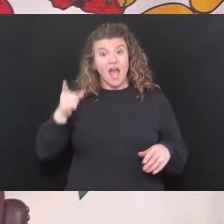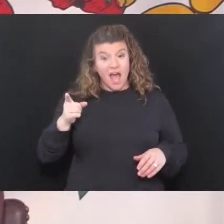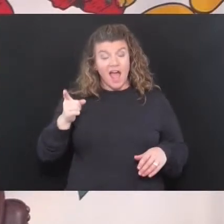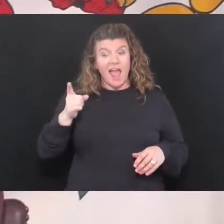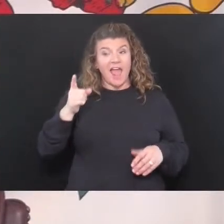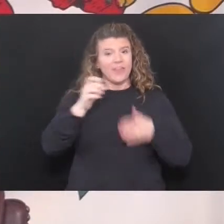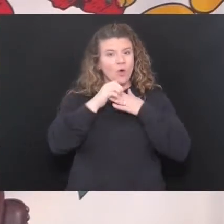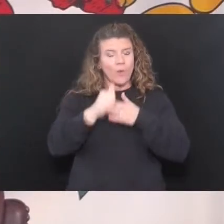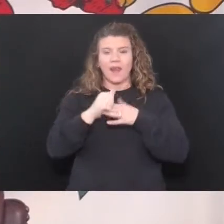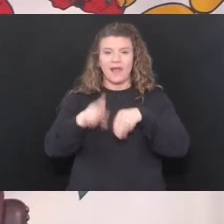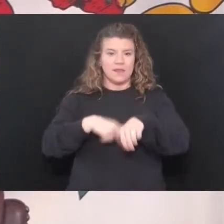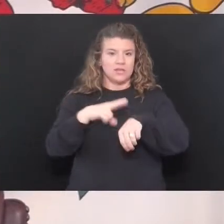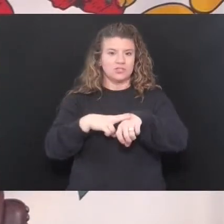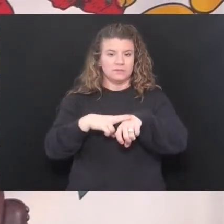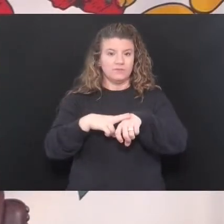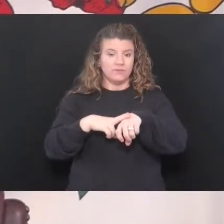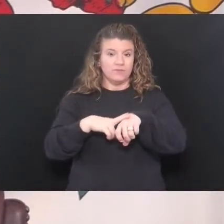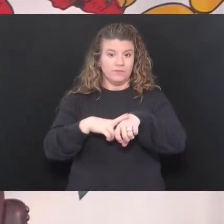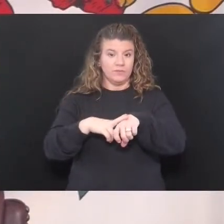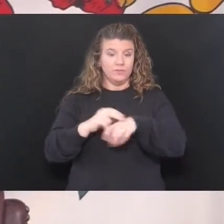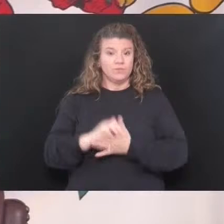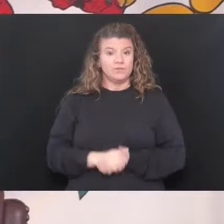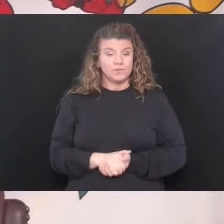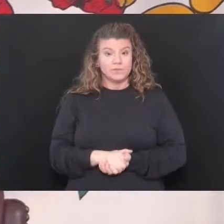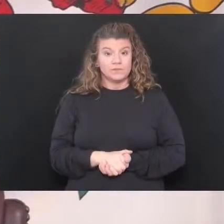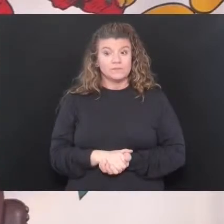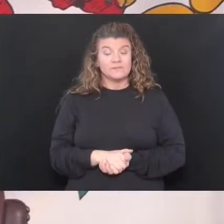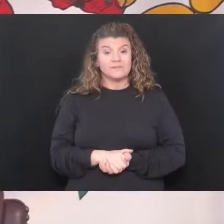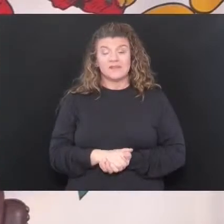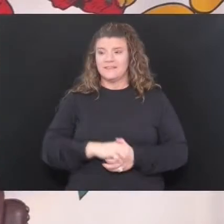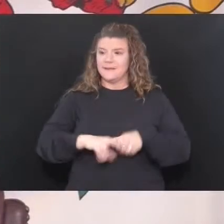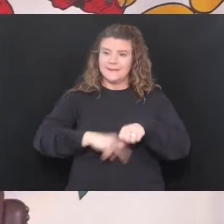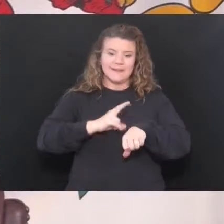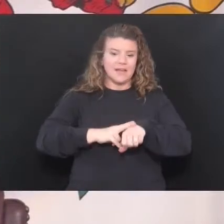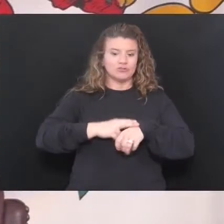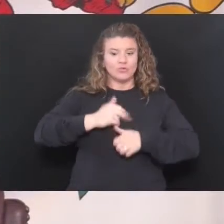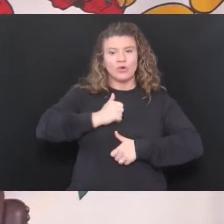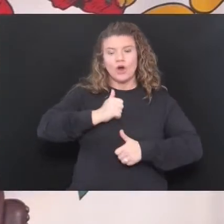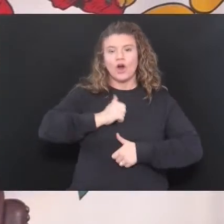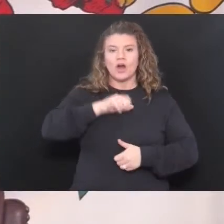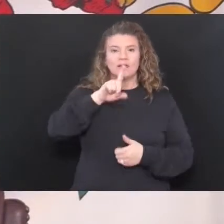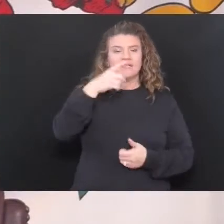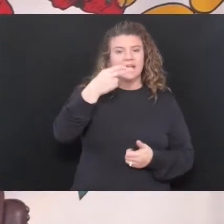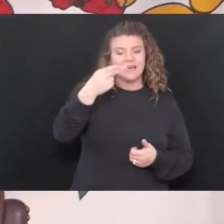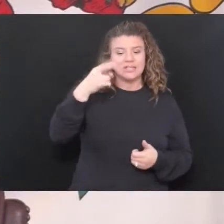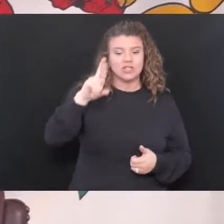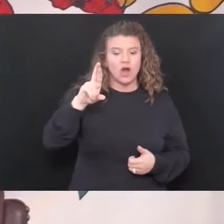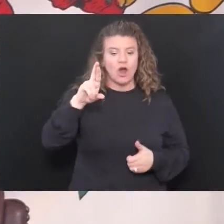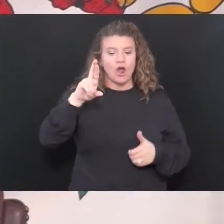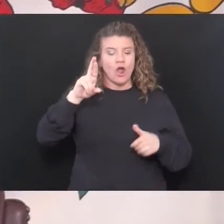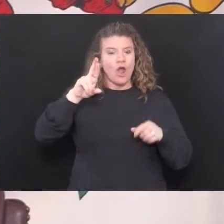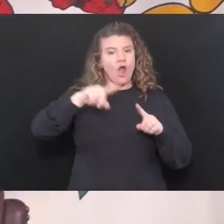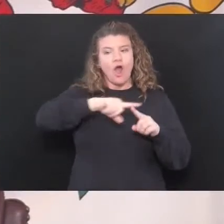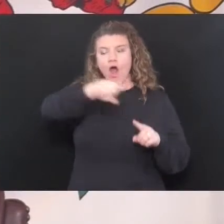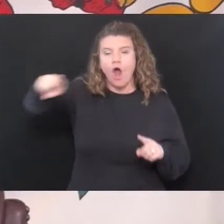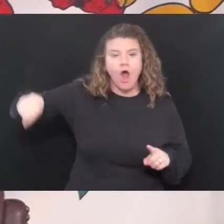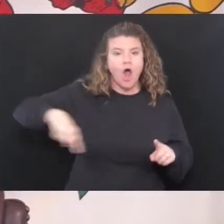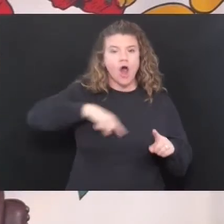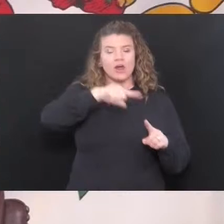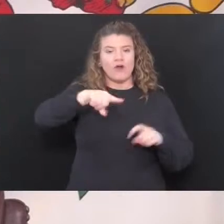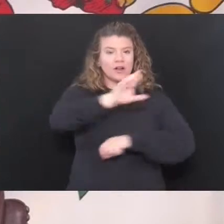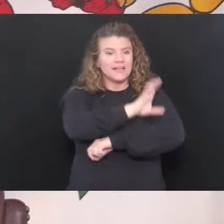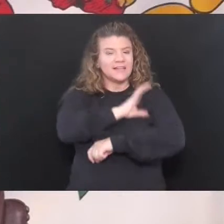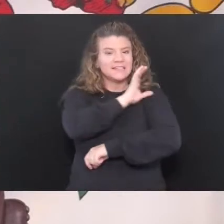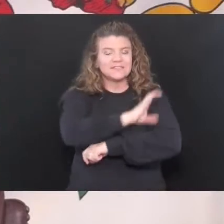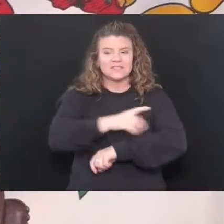led the nation, did we not? The National Guard, the DHHR, all of our vaccination